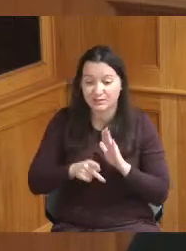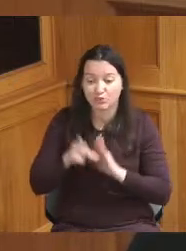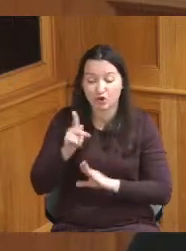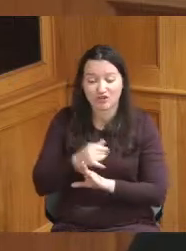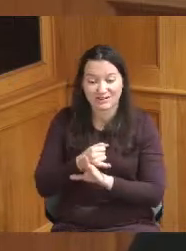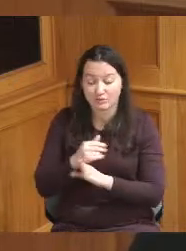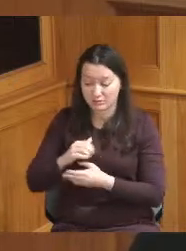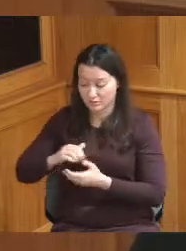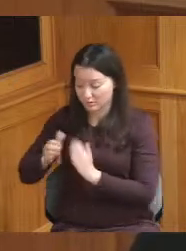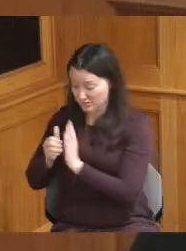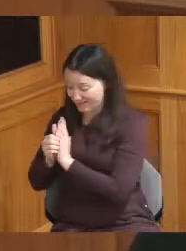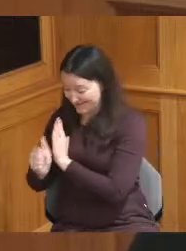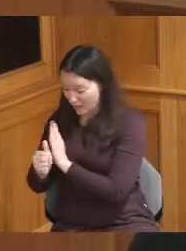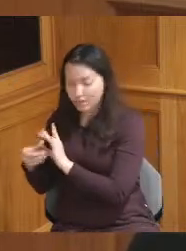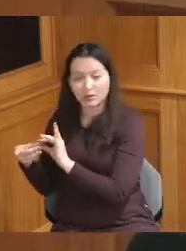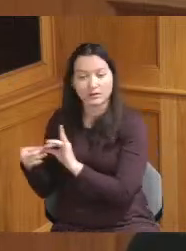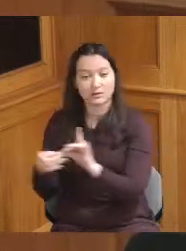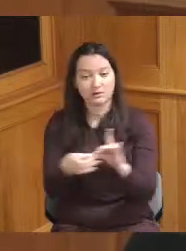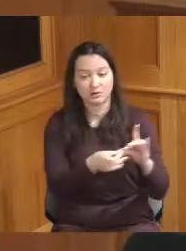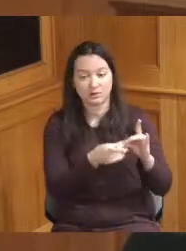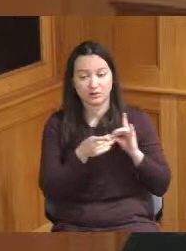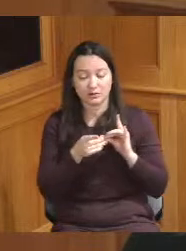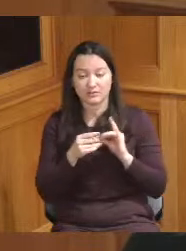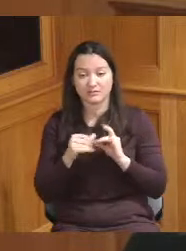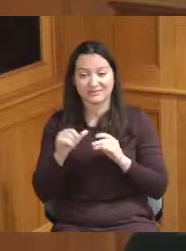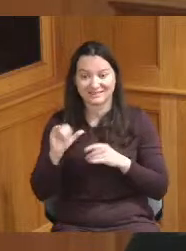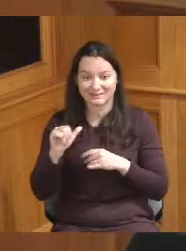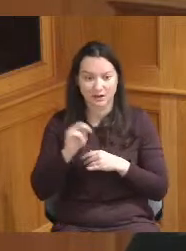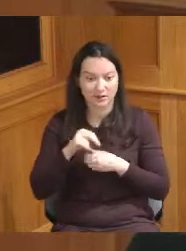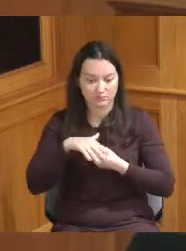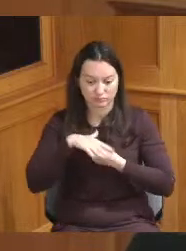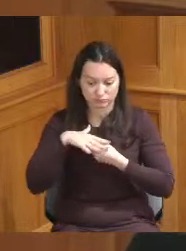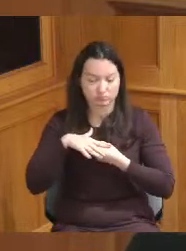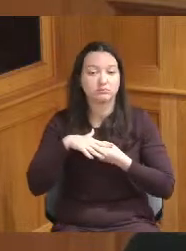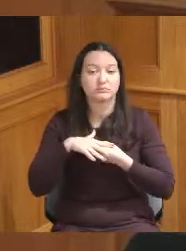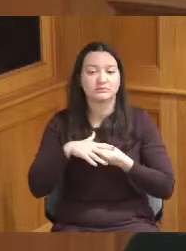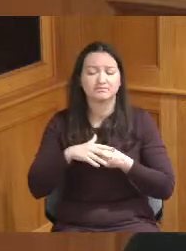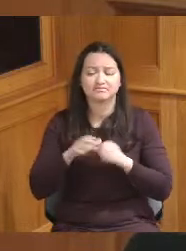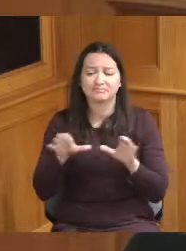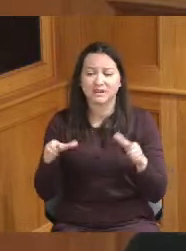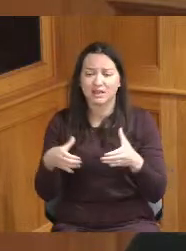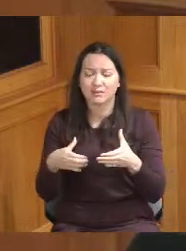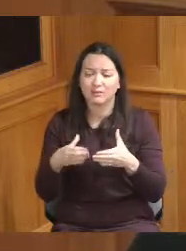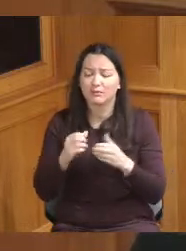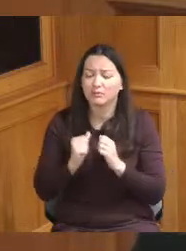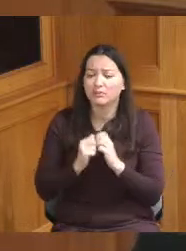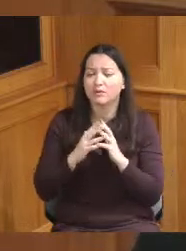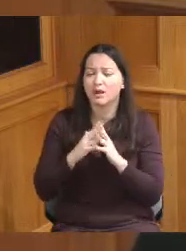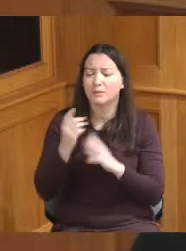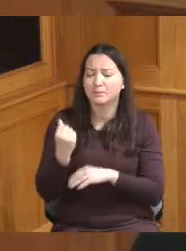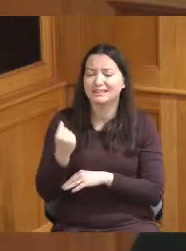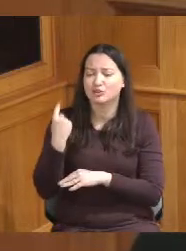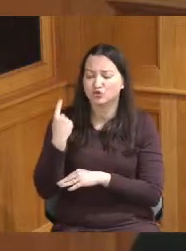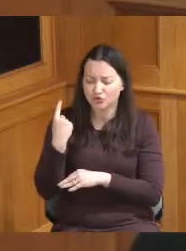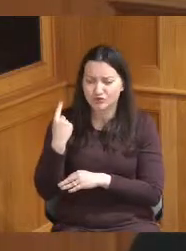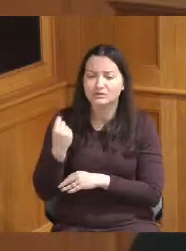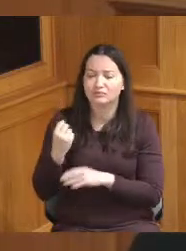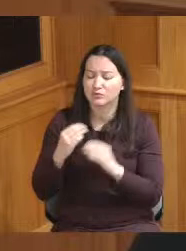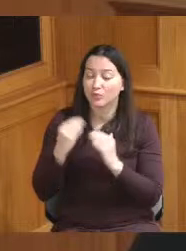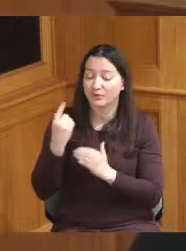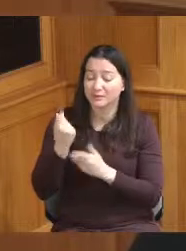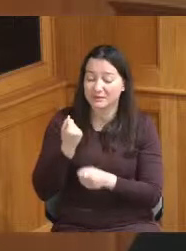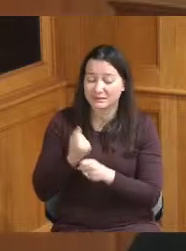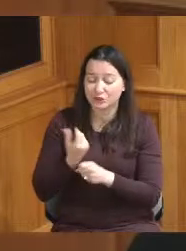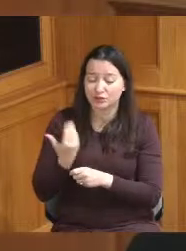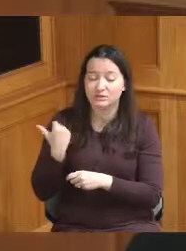Talent Collaborative of Greater Cincinnati. We formed this new collaborative over a year ago, and the purpose behind that was really to take